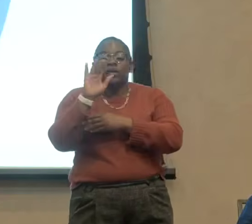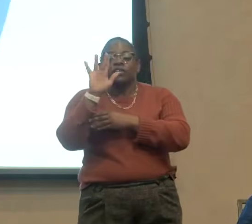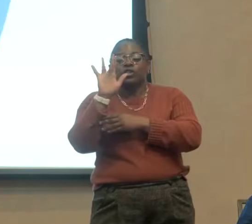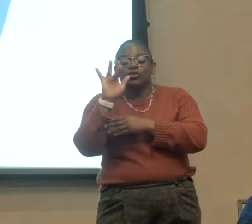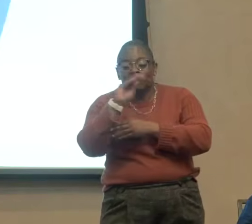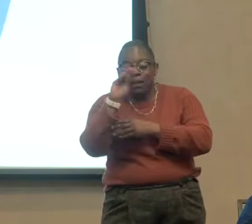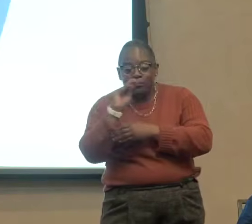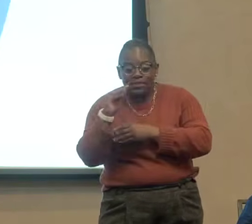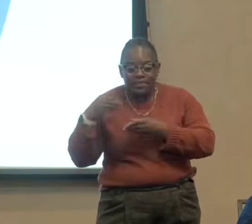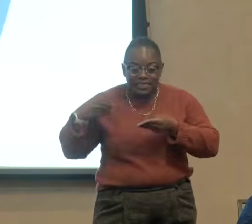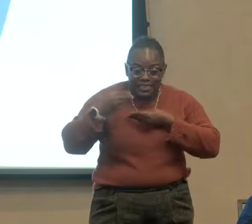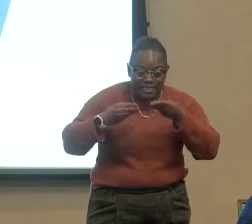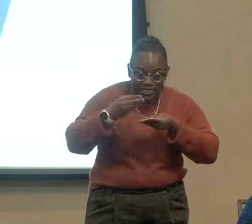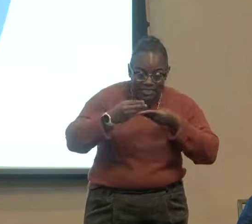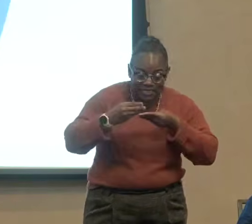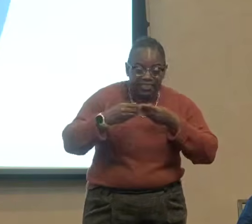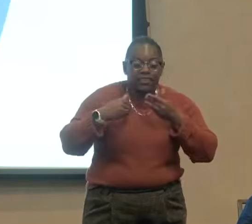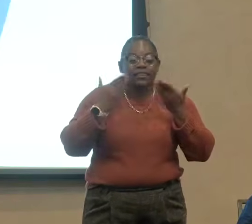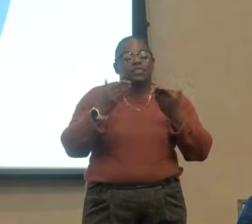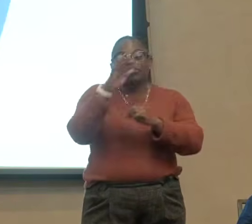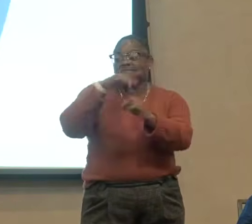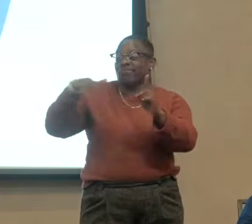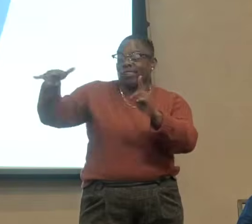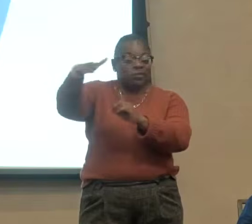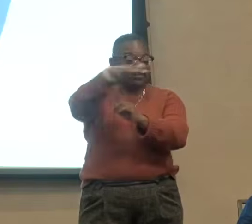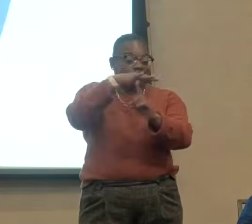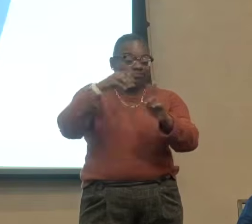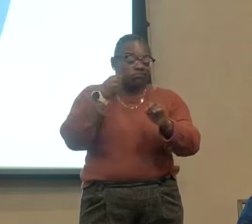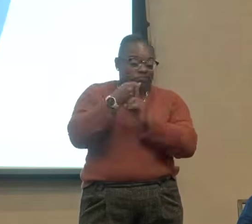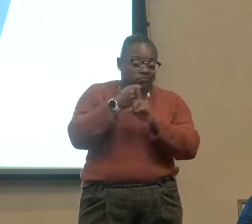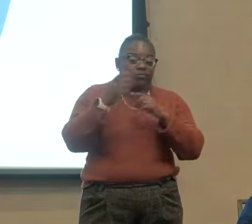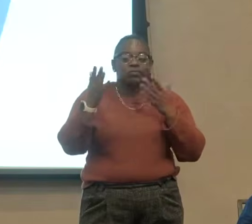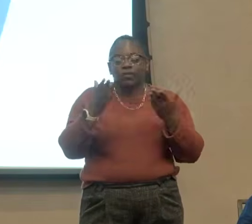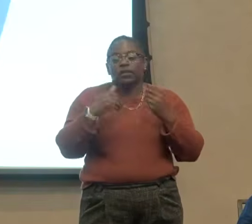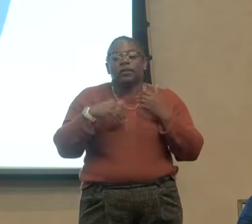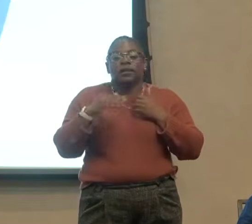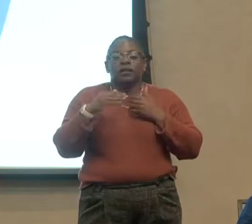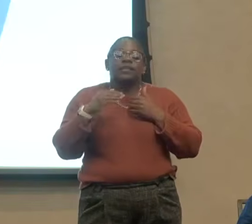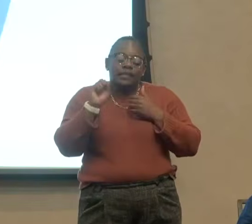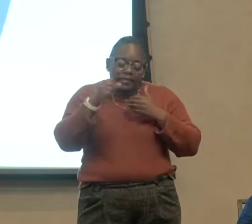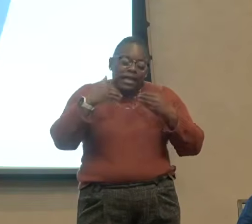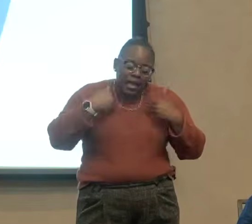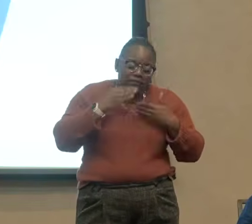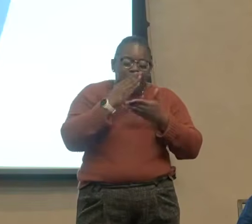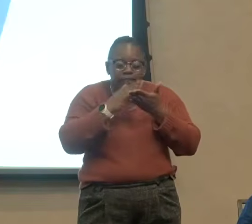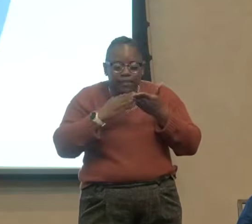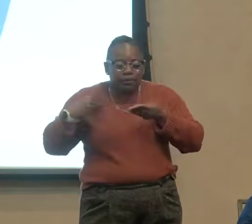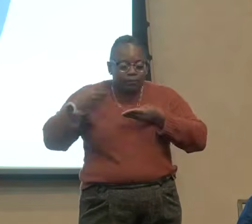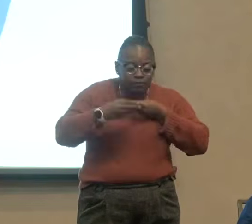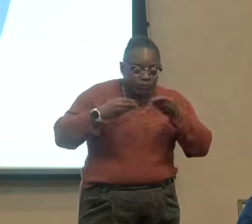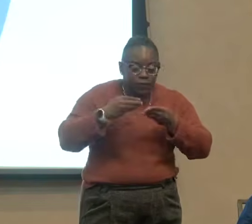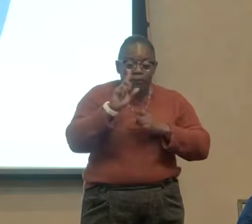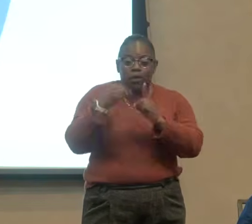25% genetic. A lot of it is environmental. There are hereditary components, but it's not just